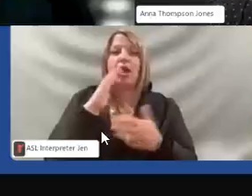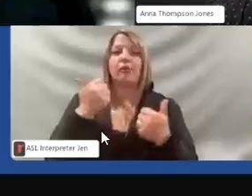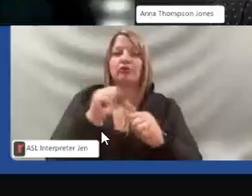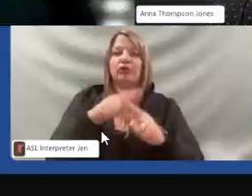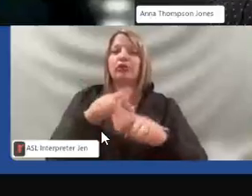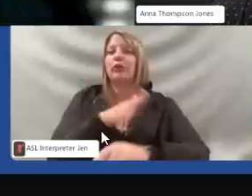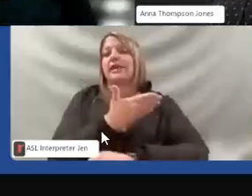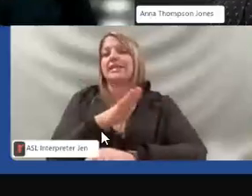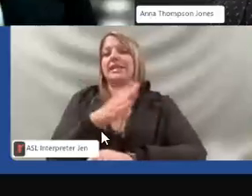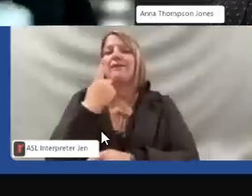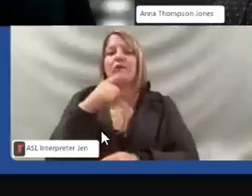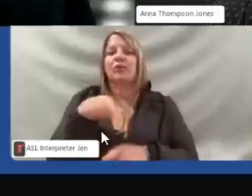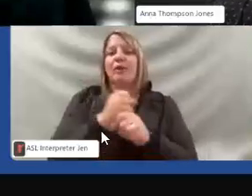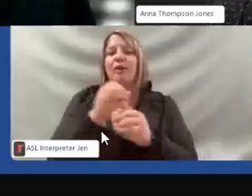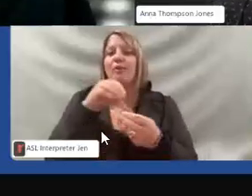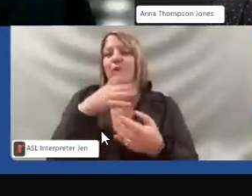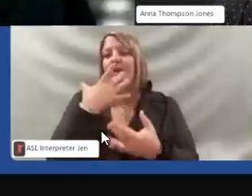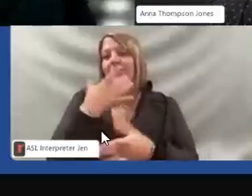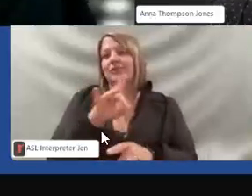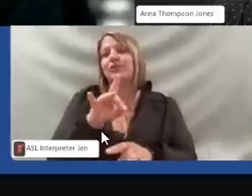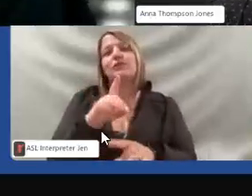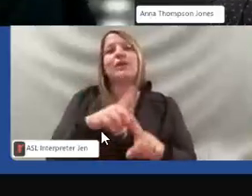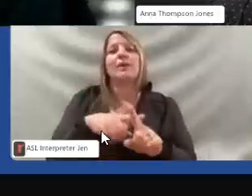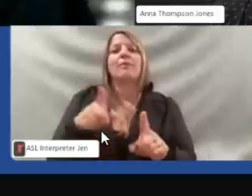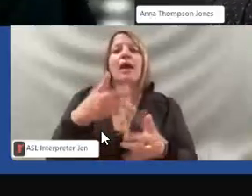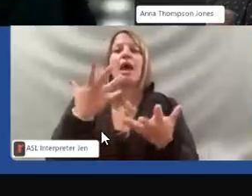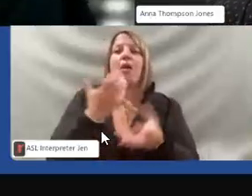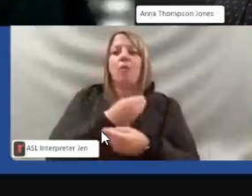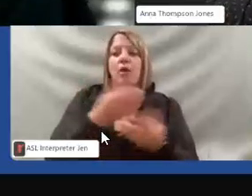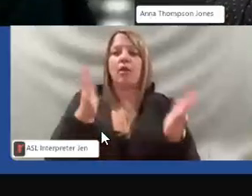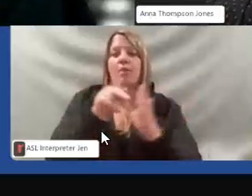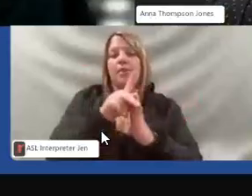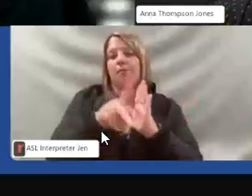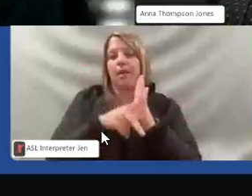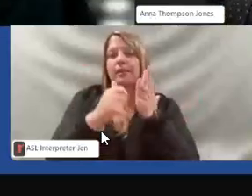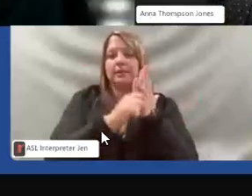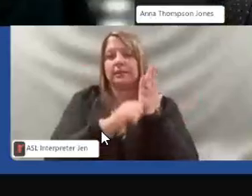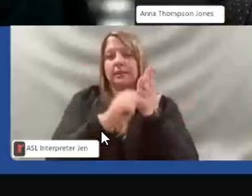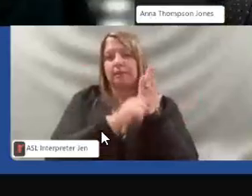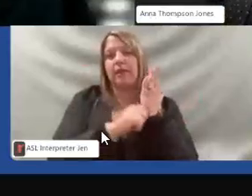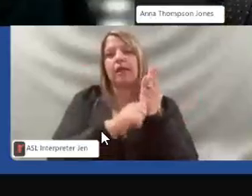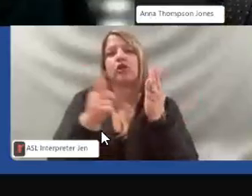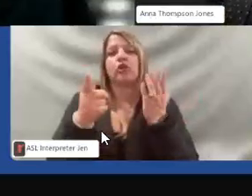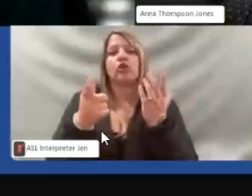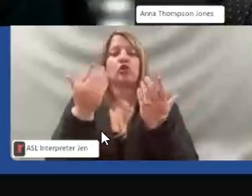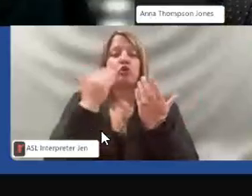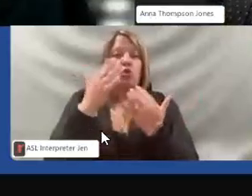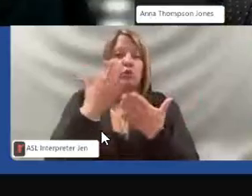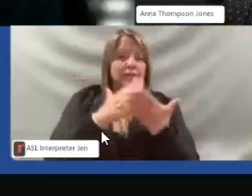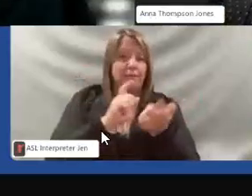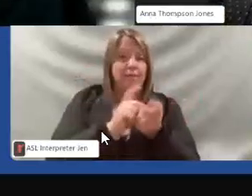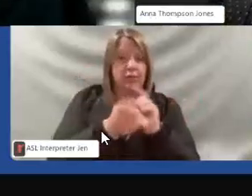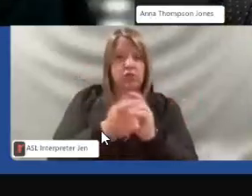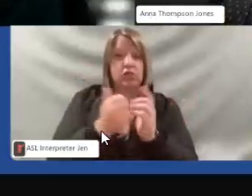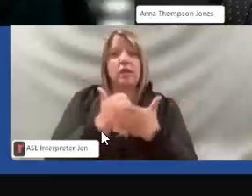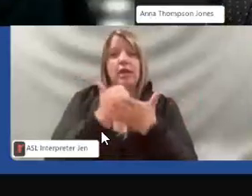these to make it a little bit more interesting. But I do want to walk through the policy manual, let you guys know some of the changes. And so to help